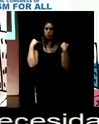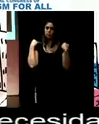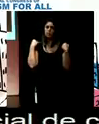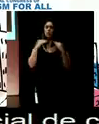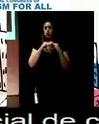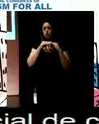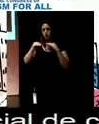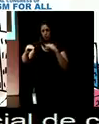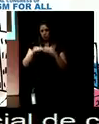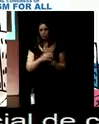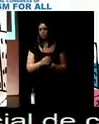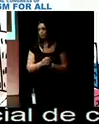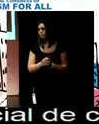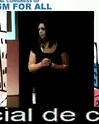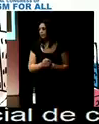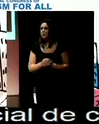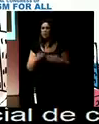responsible tourist policy.